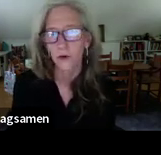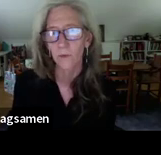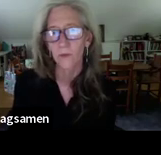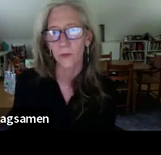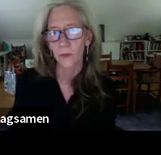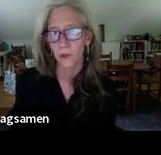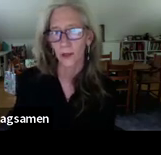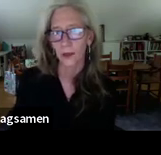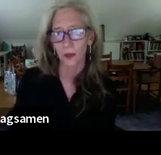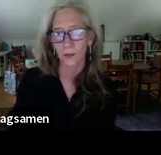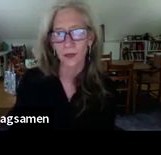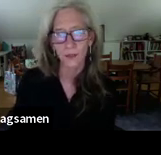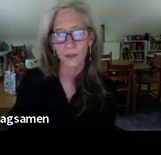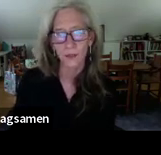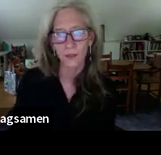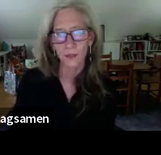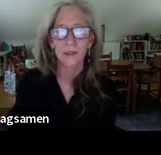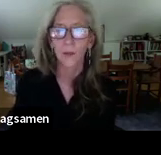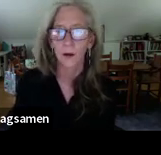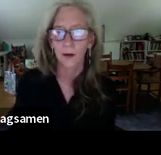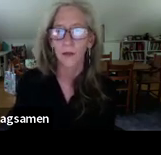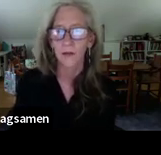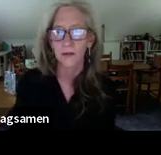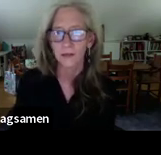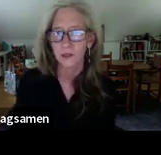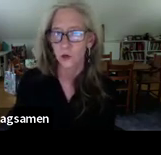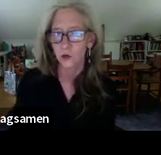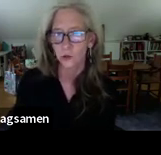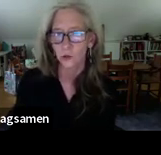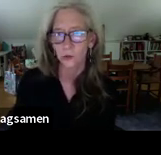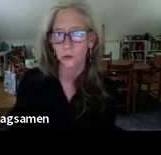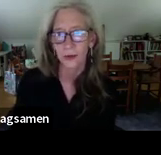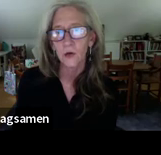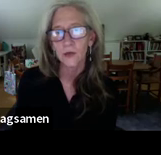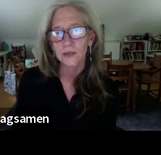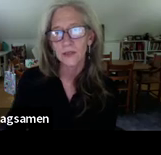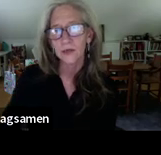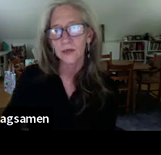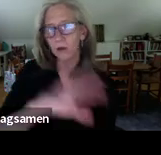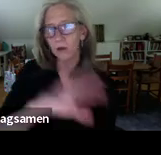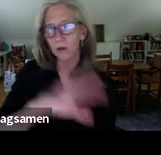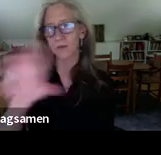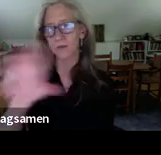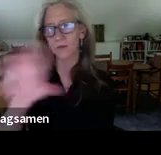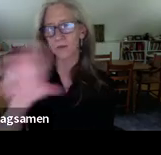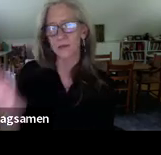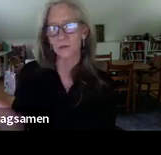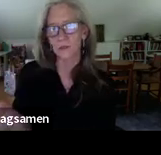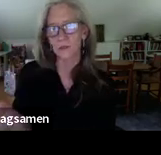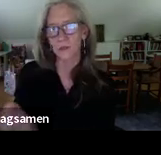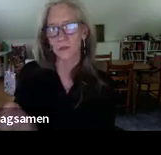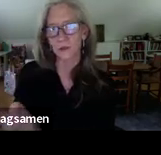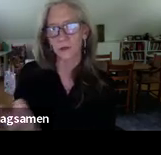image from the book, and I'm not going to spend a lot of time on it other than to show you that you can see all of these